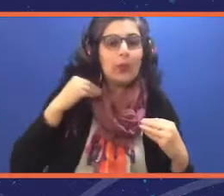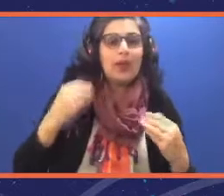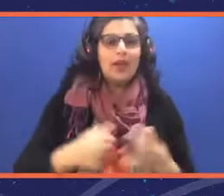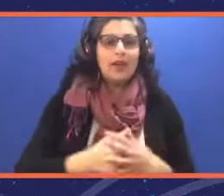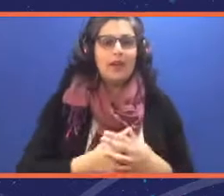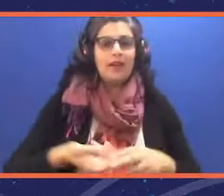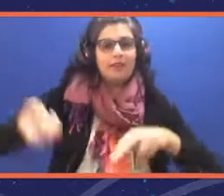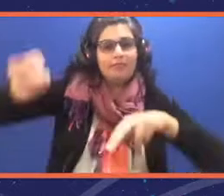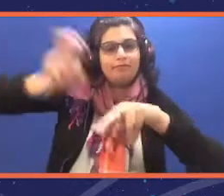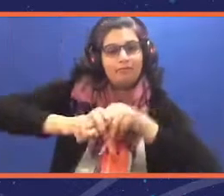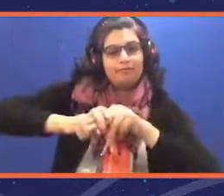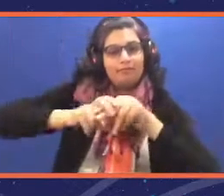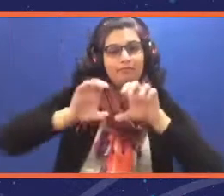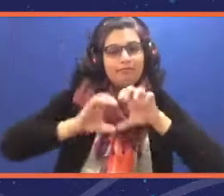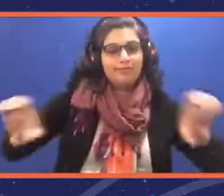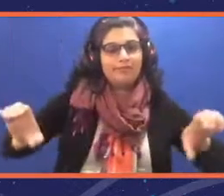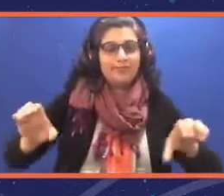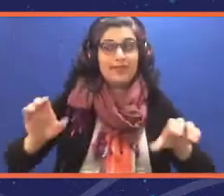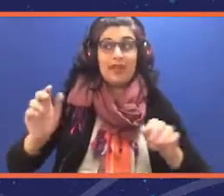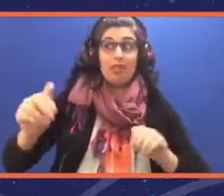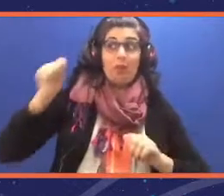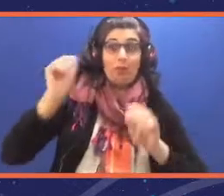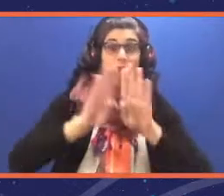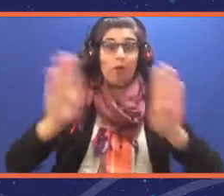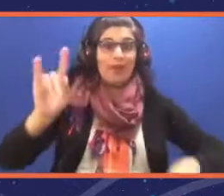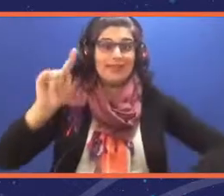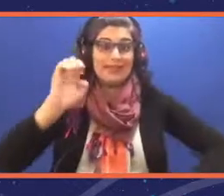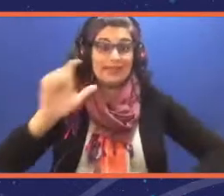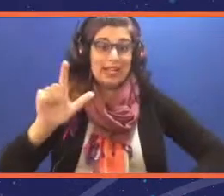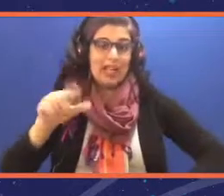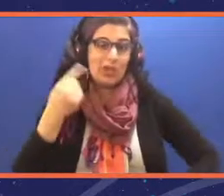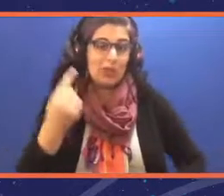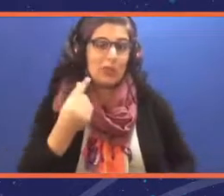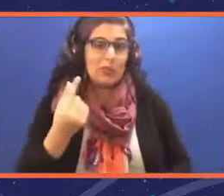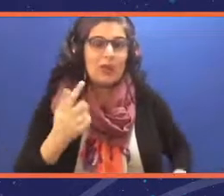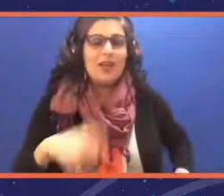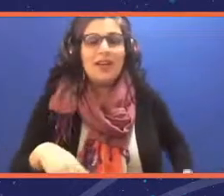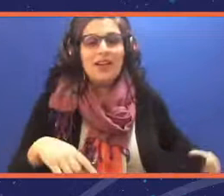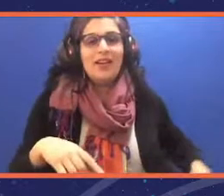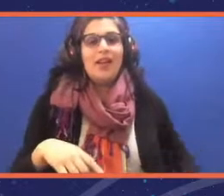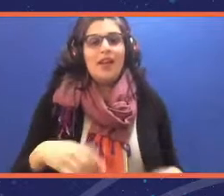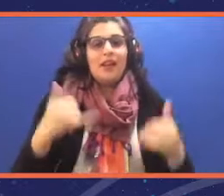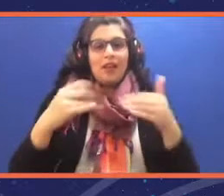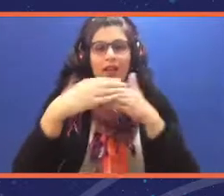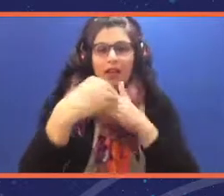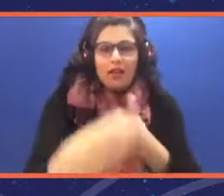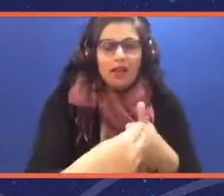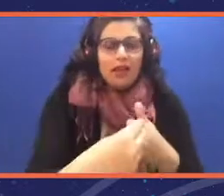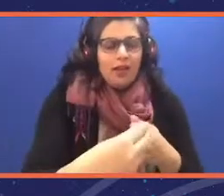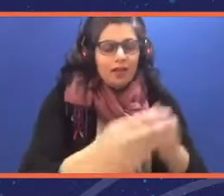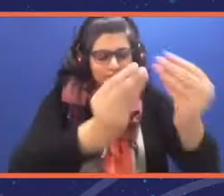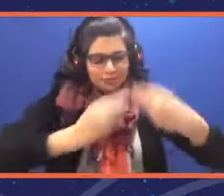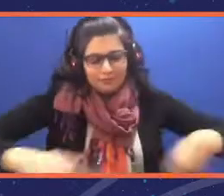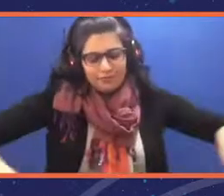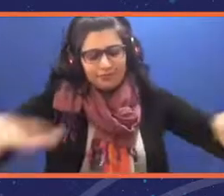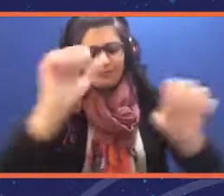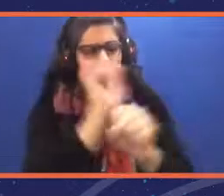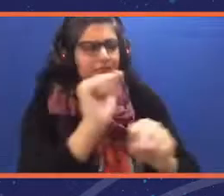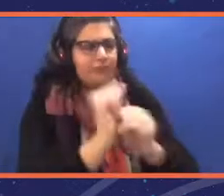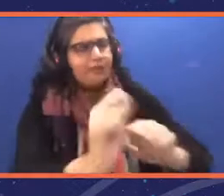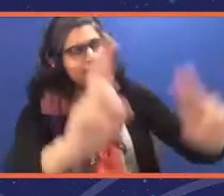couch in front of a teal wall. I'm gonna guide us now through a land and labor